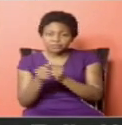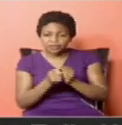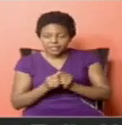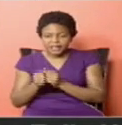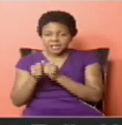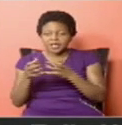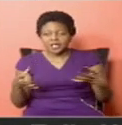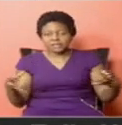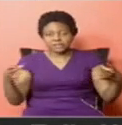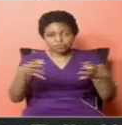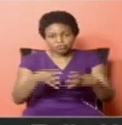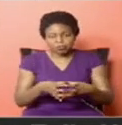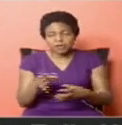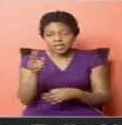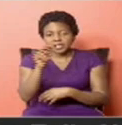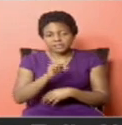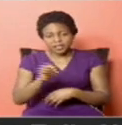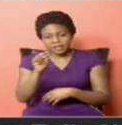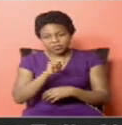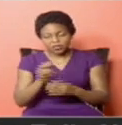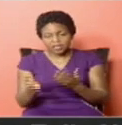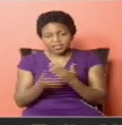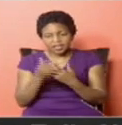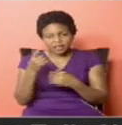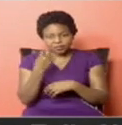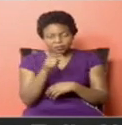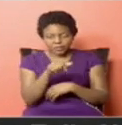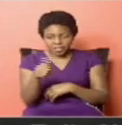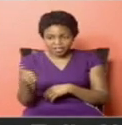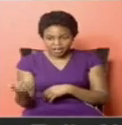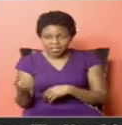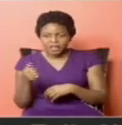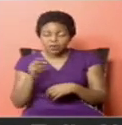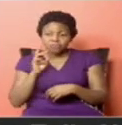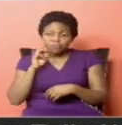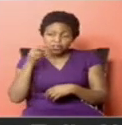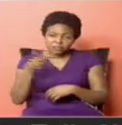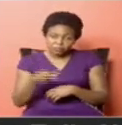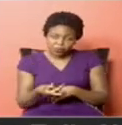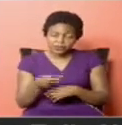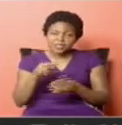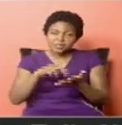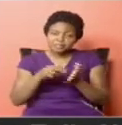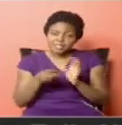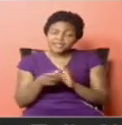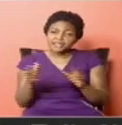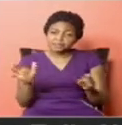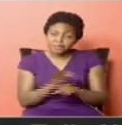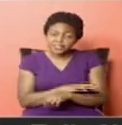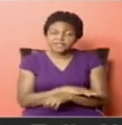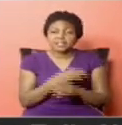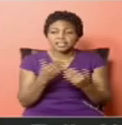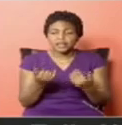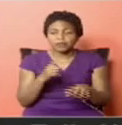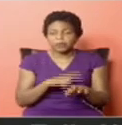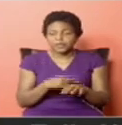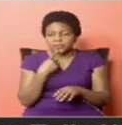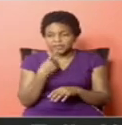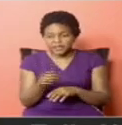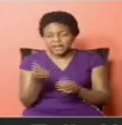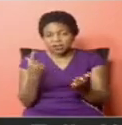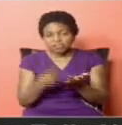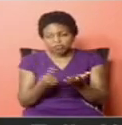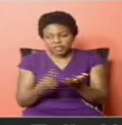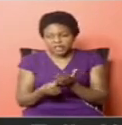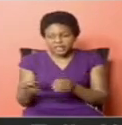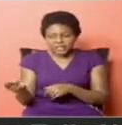fraternity, as a nation that cares for one another, to respond meaningfully And even if we say that Uganda is signatory